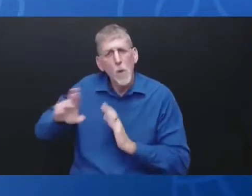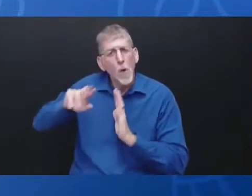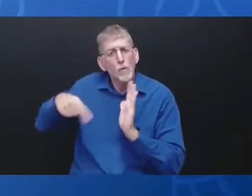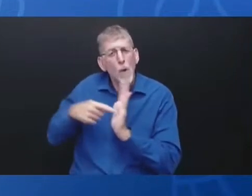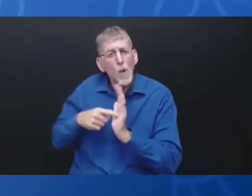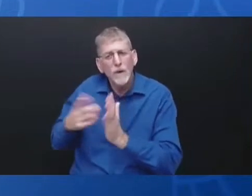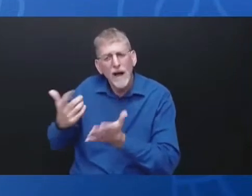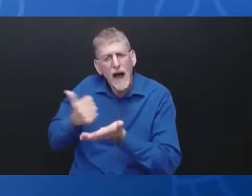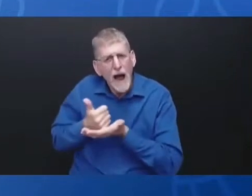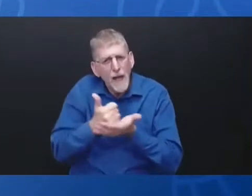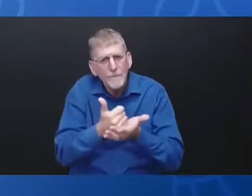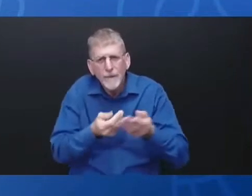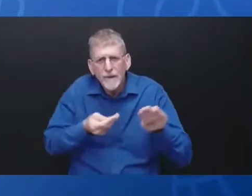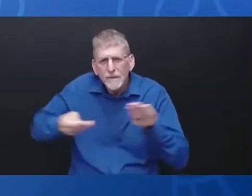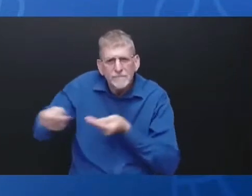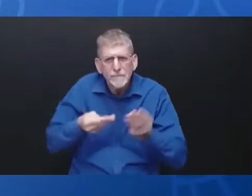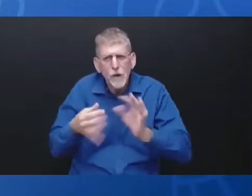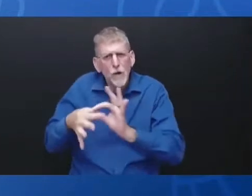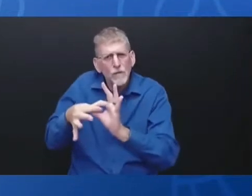another country.